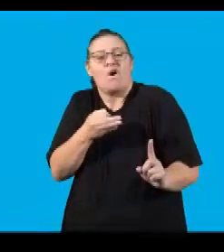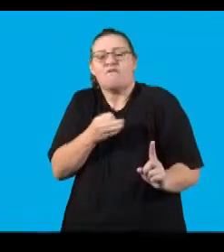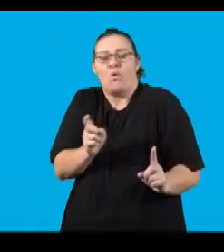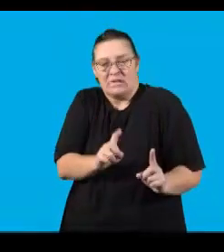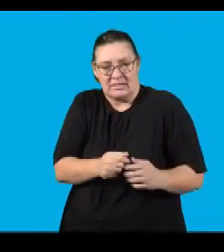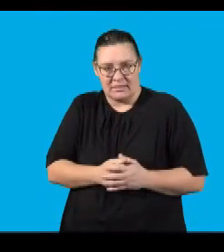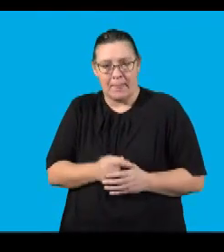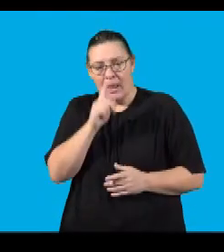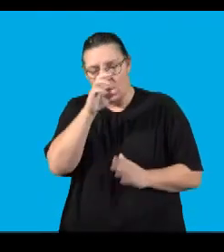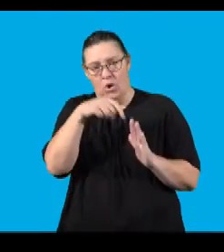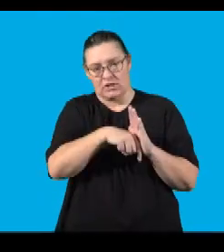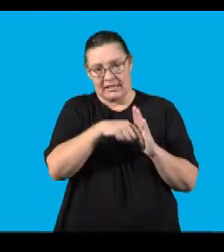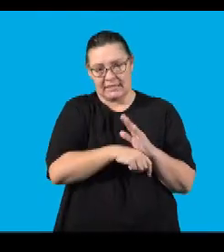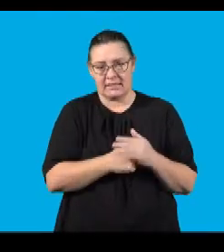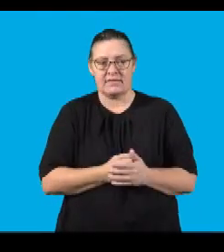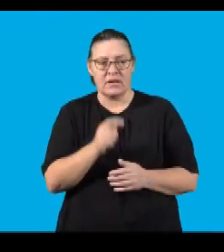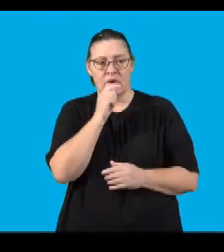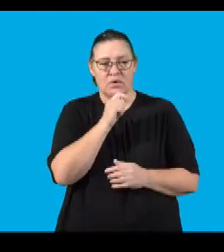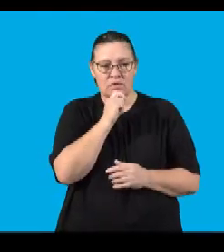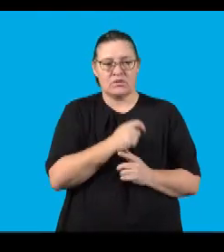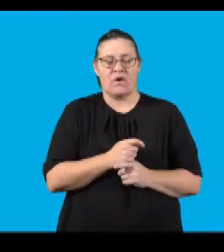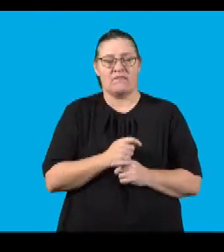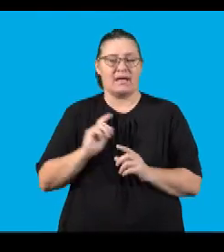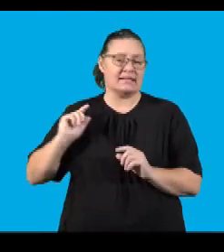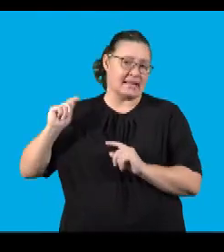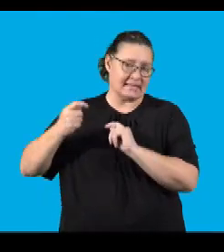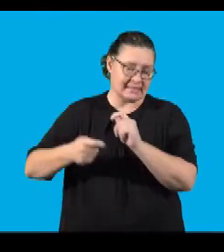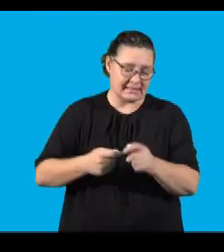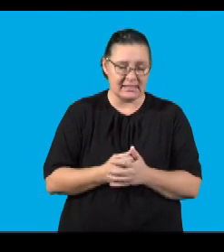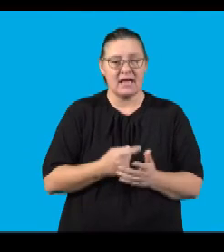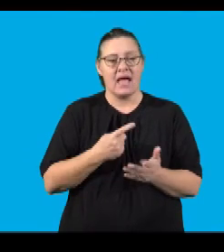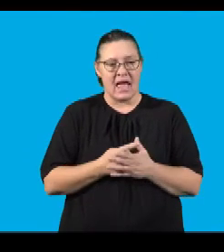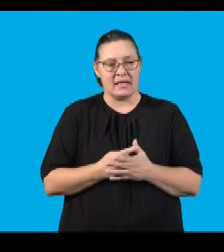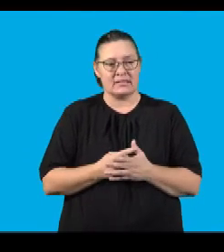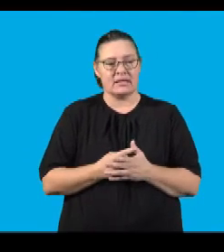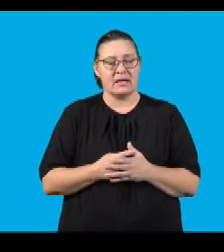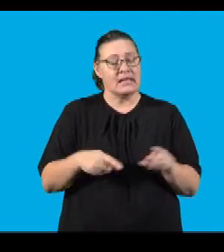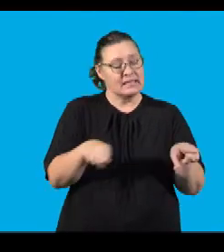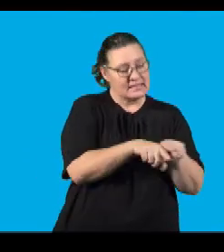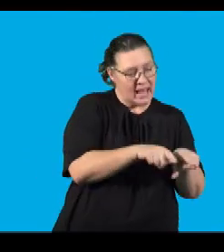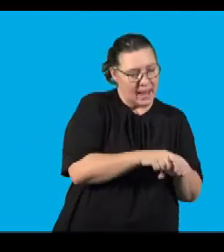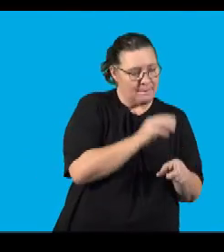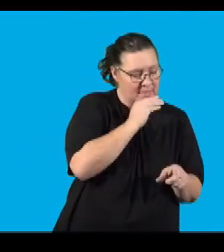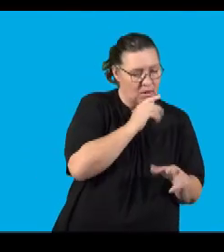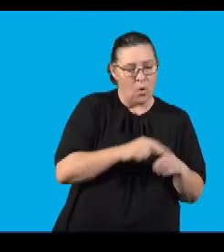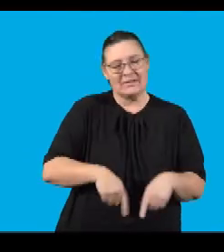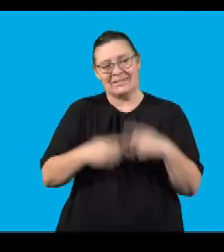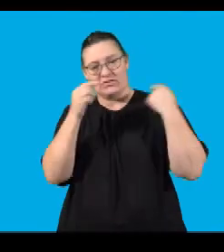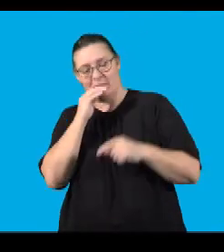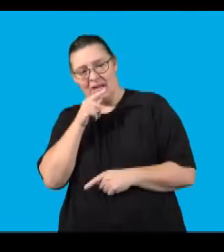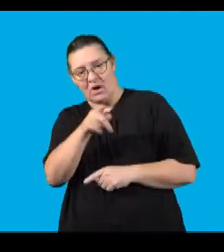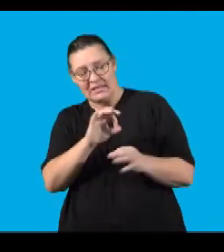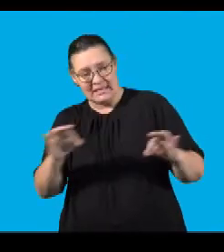So look at the context. Then the use of tenses, providing antonyms or synonyms in the context of the text.